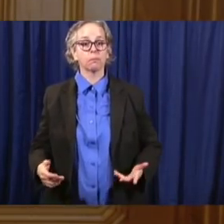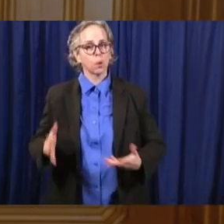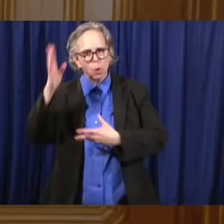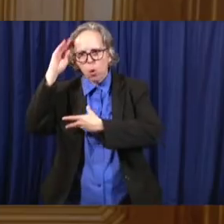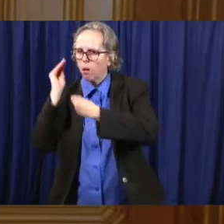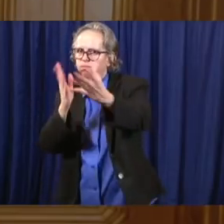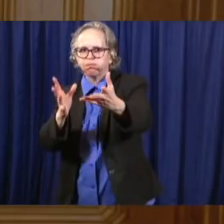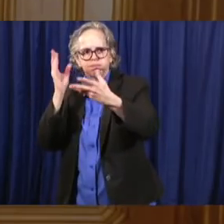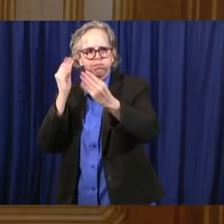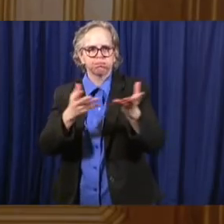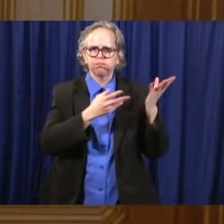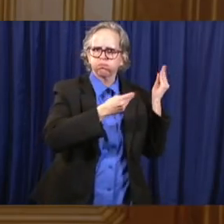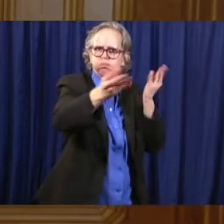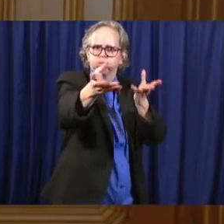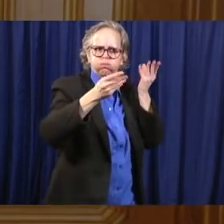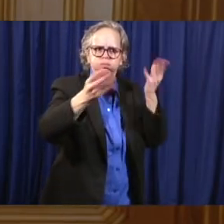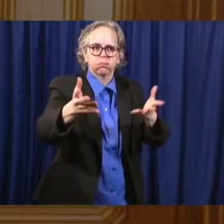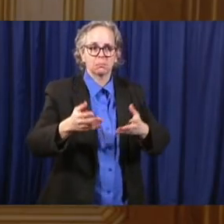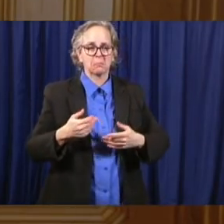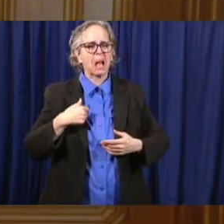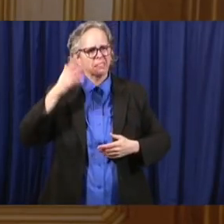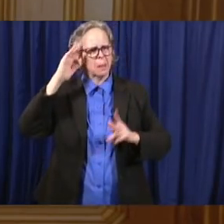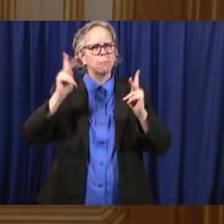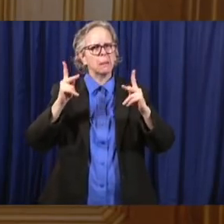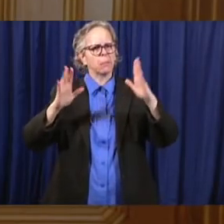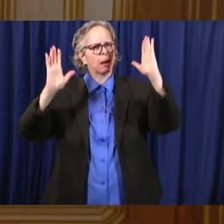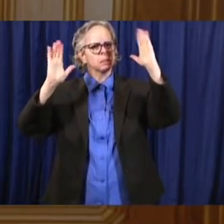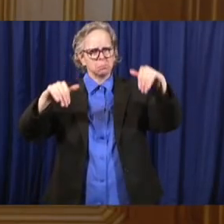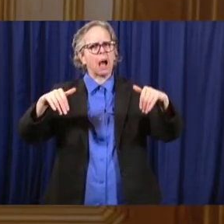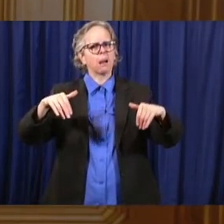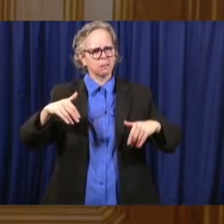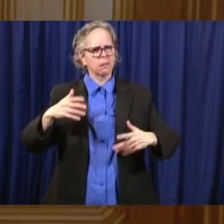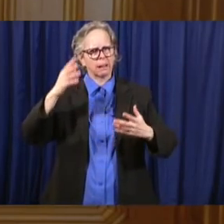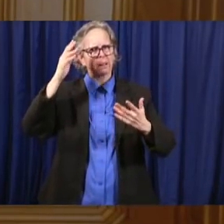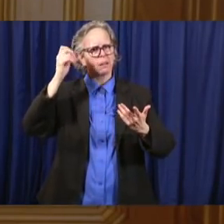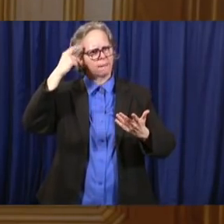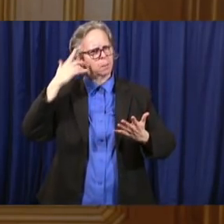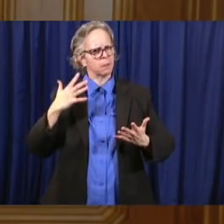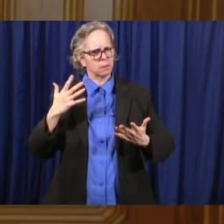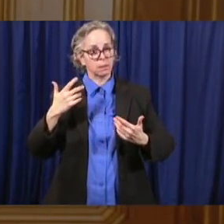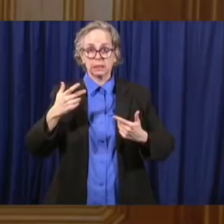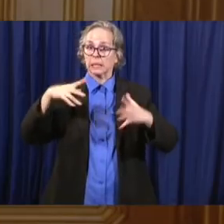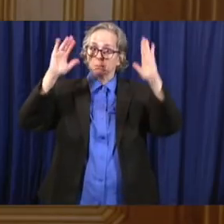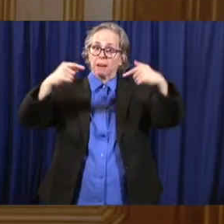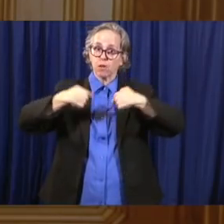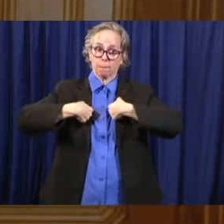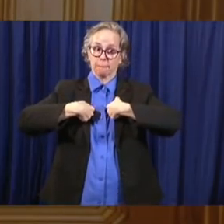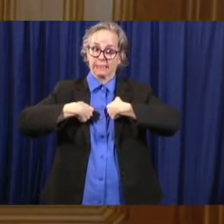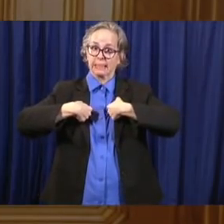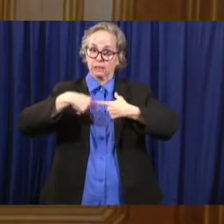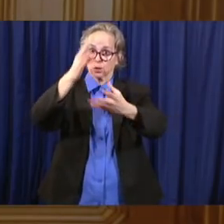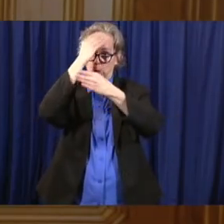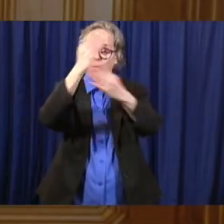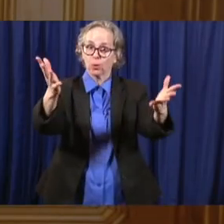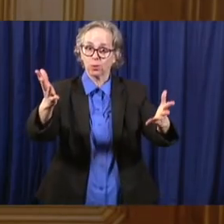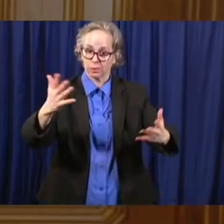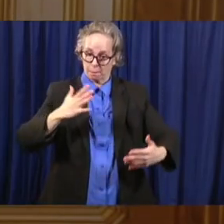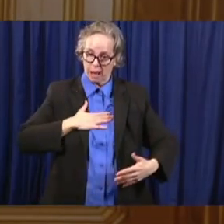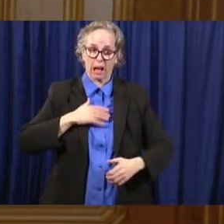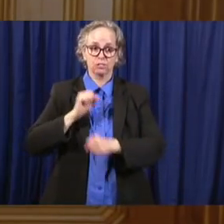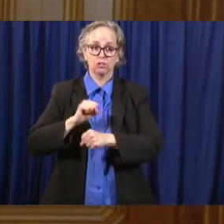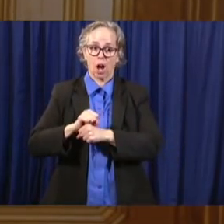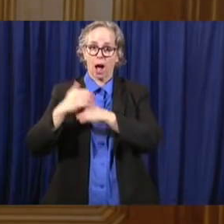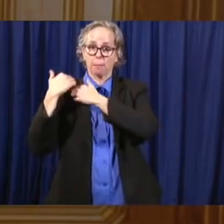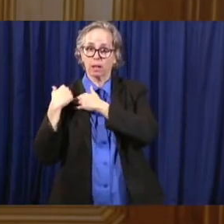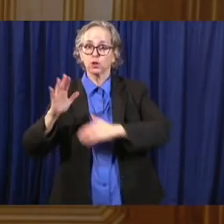people expect of government. I think that's what they expect of me as the governor of the state of Ohio, as your governor, what they expect.